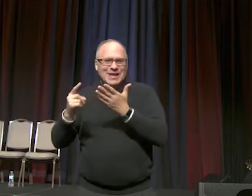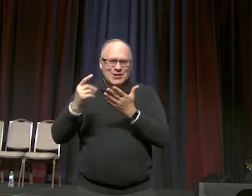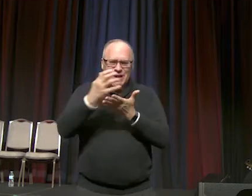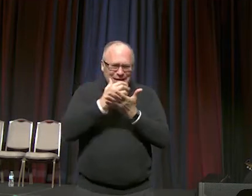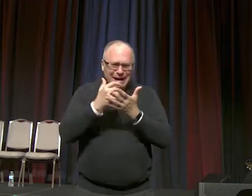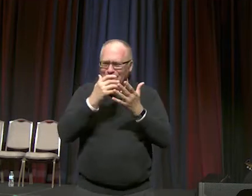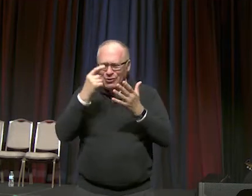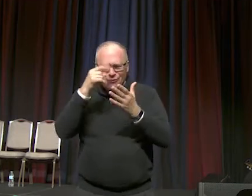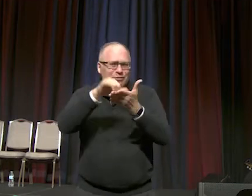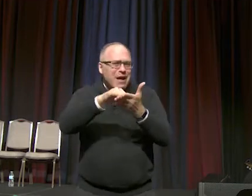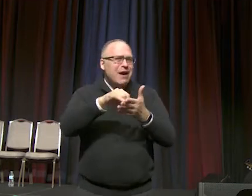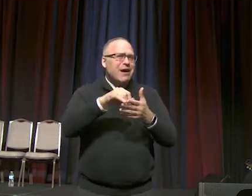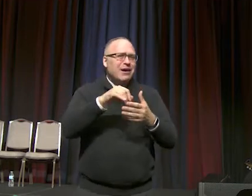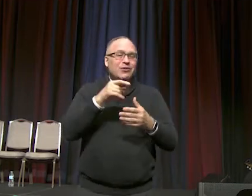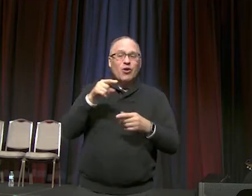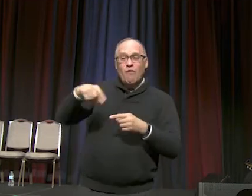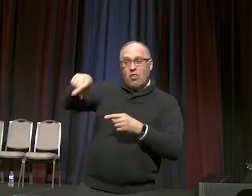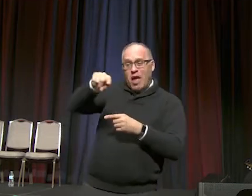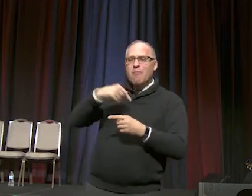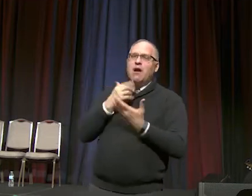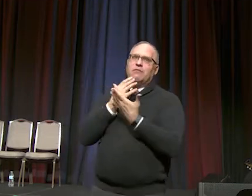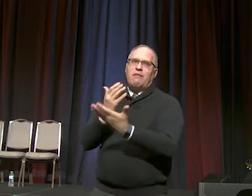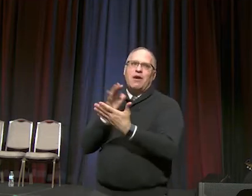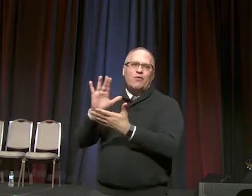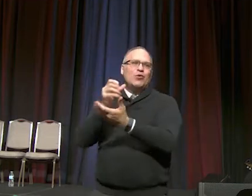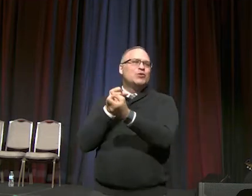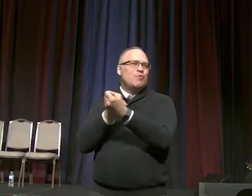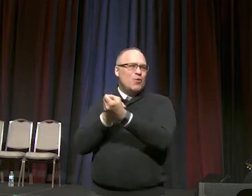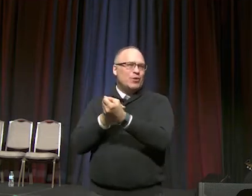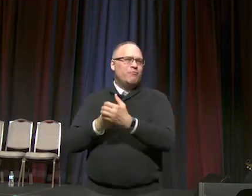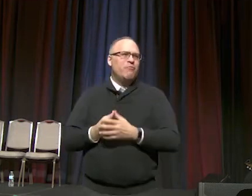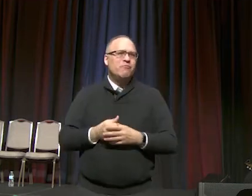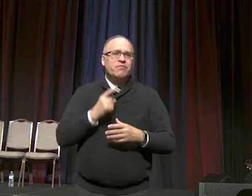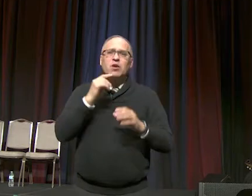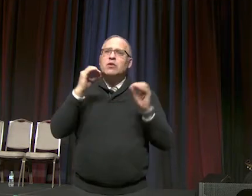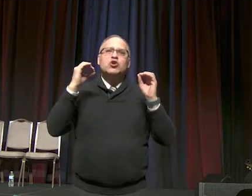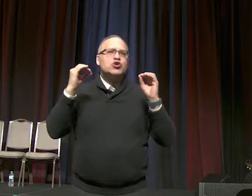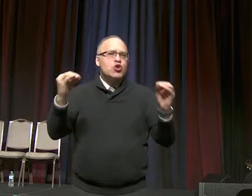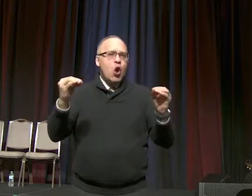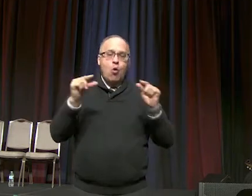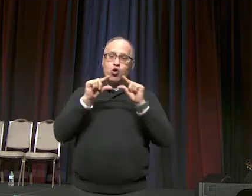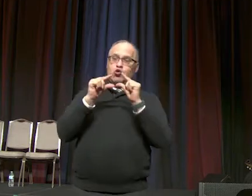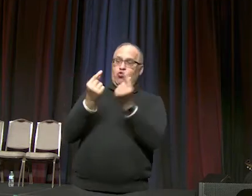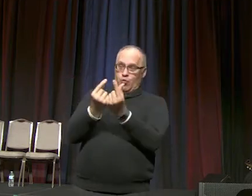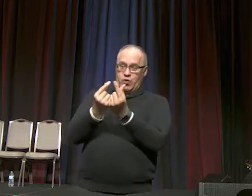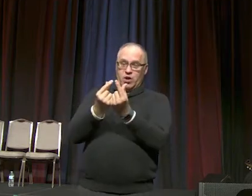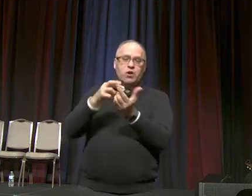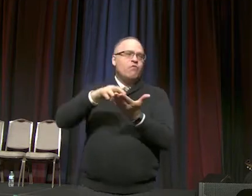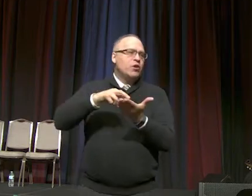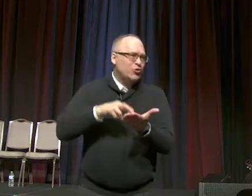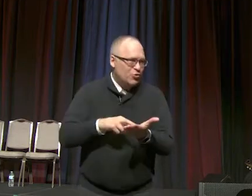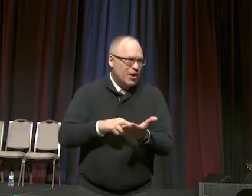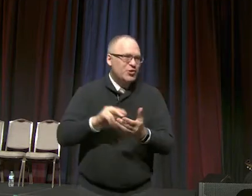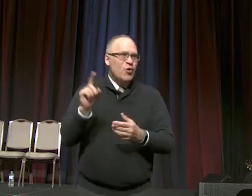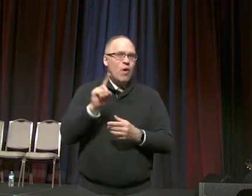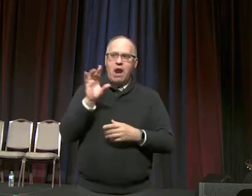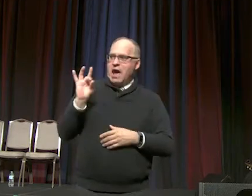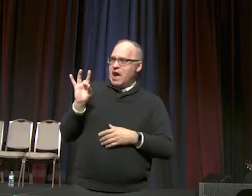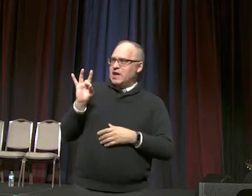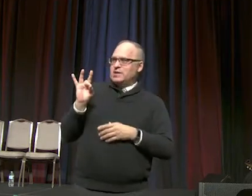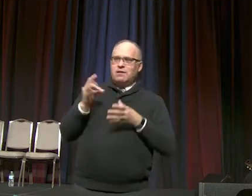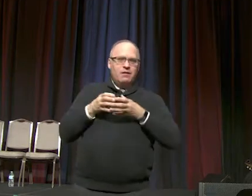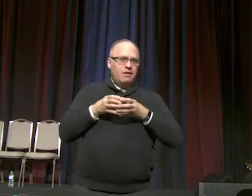do thank them for their support. But there will be no group registration. There will be no time when 8 people walk up to